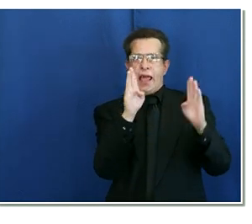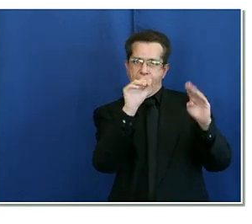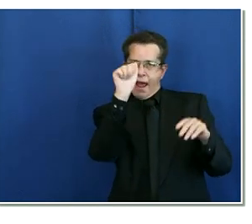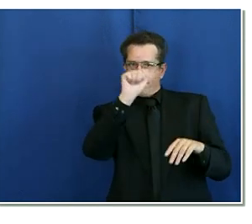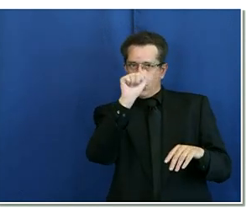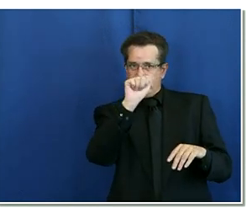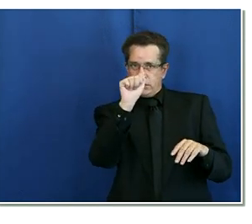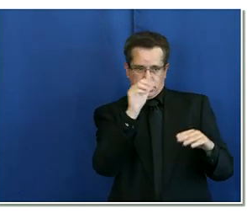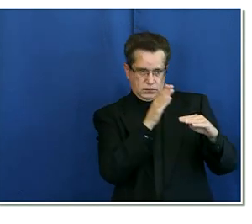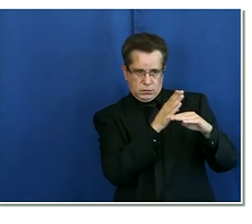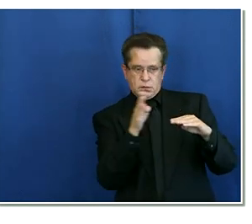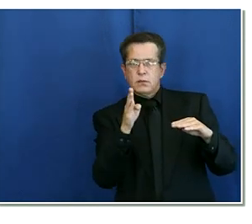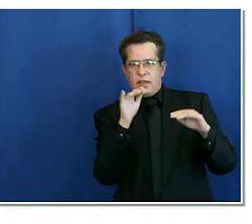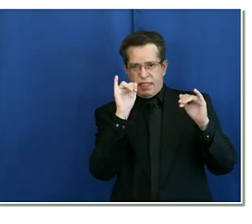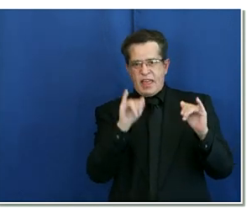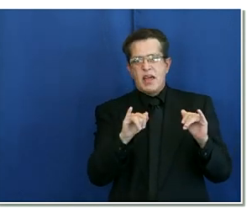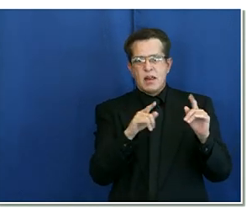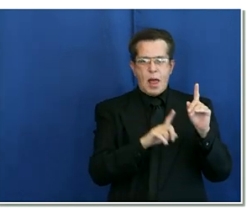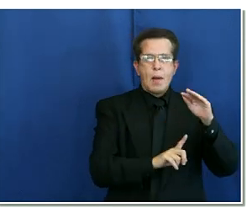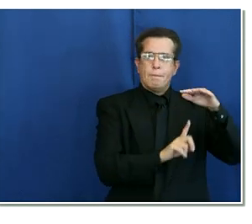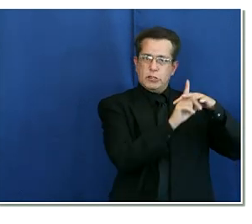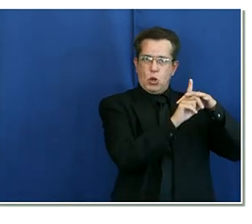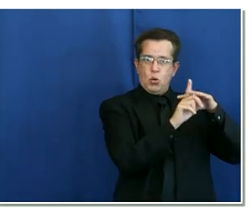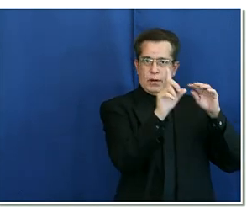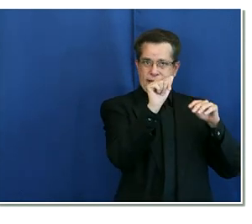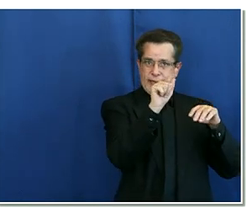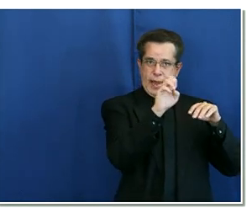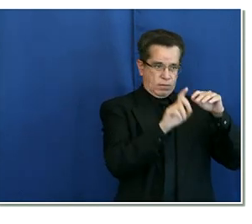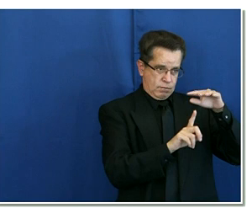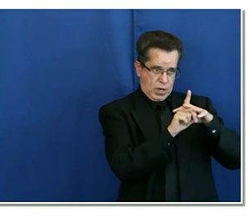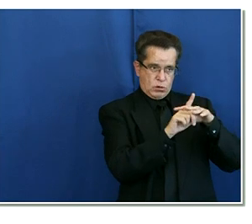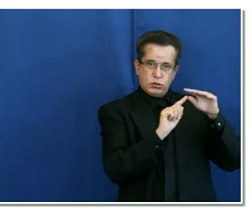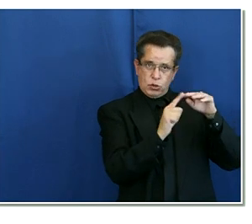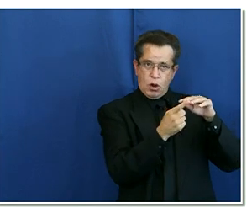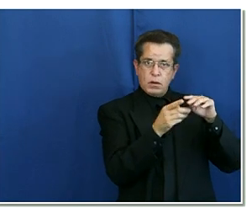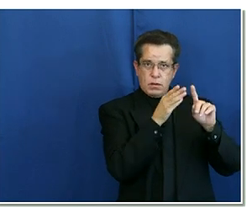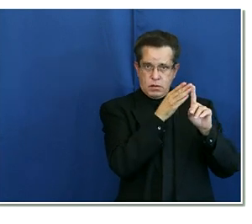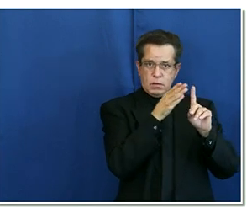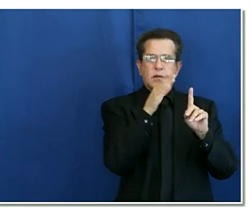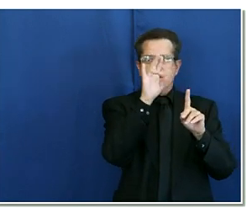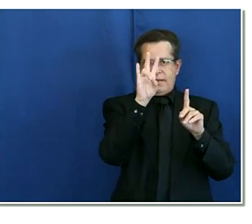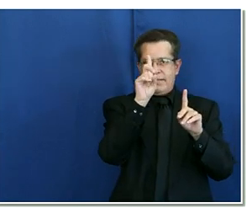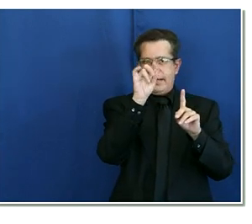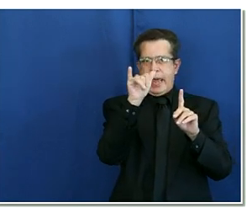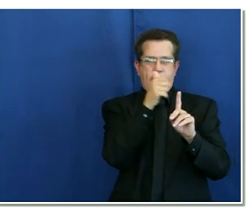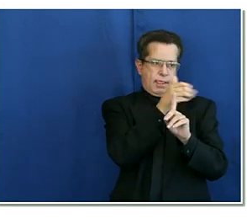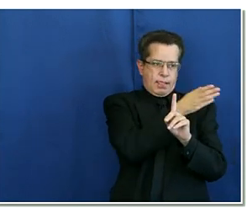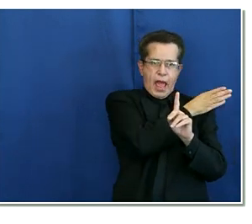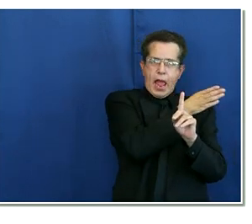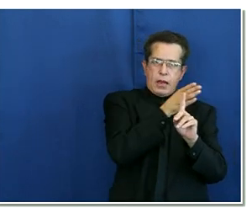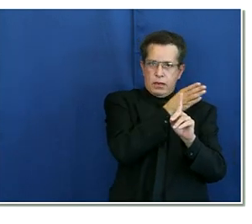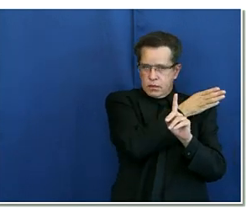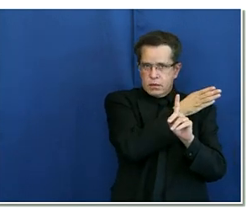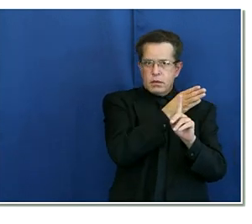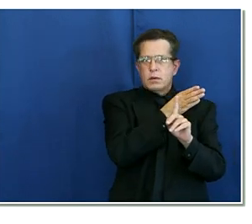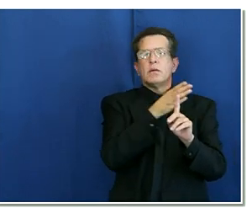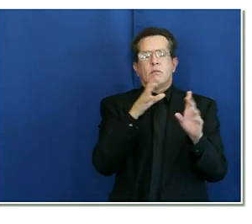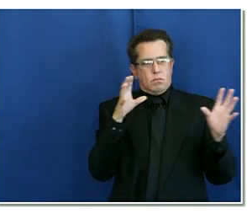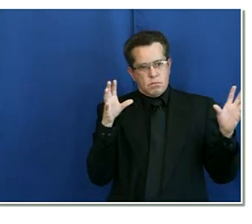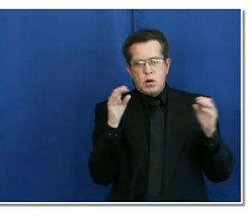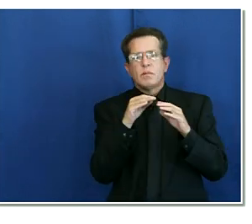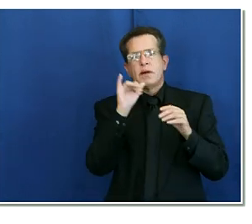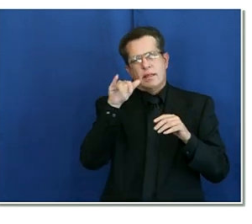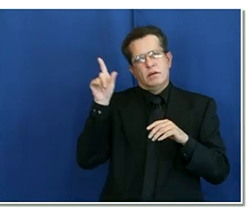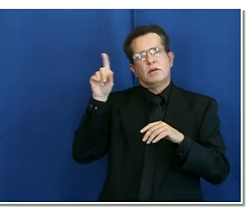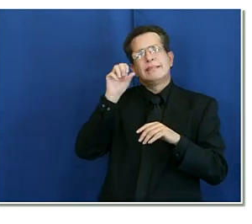the episode date after a 7-day log, or rather lag, and this is divided by the San